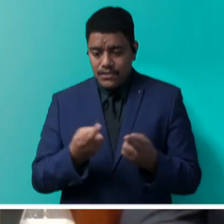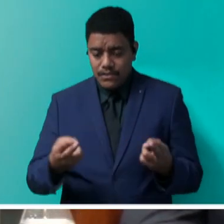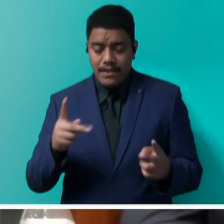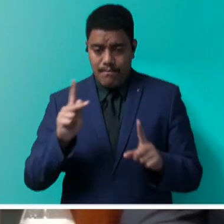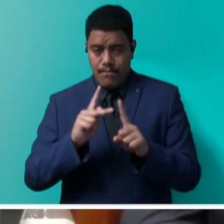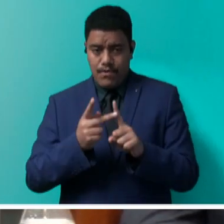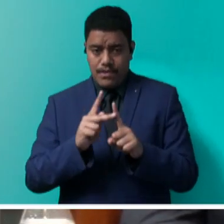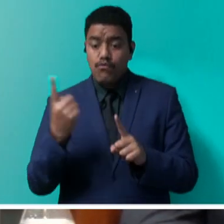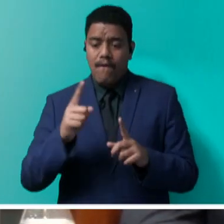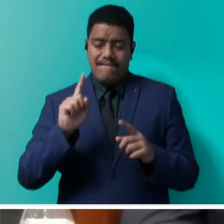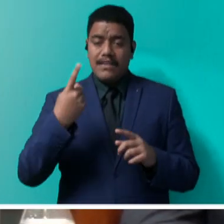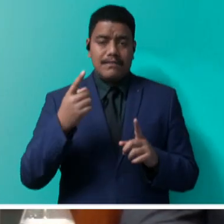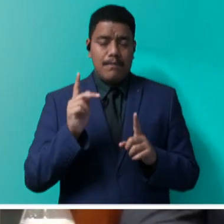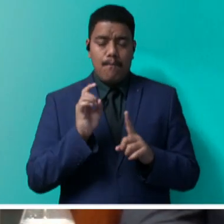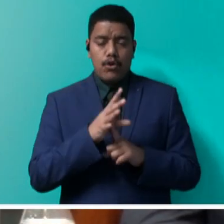prioritize.